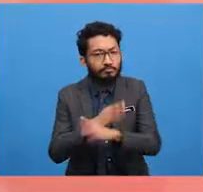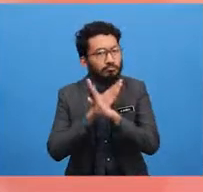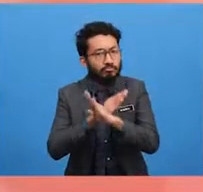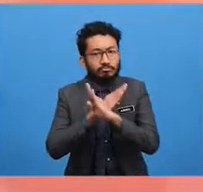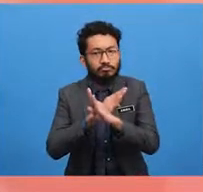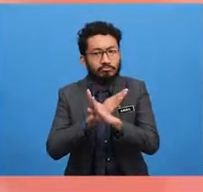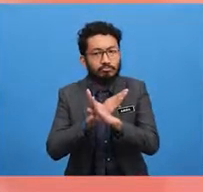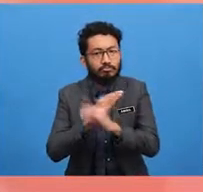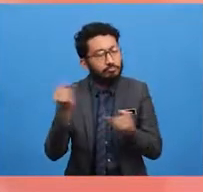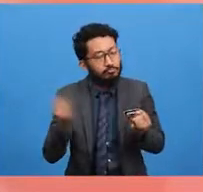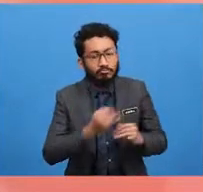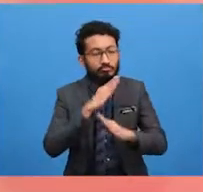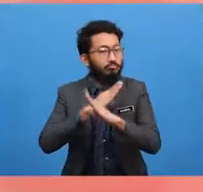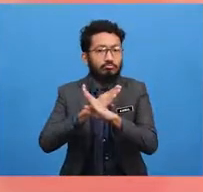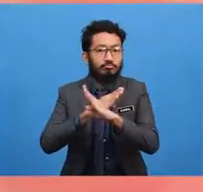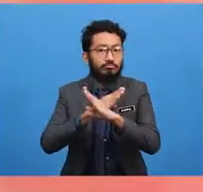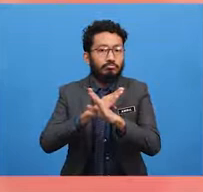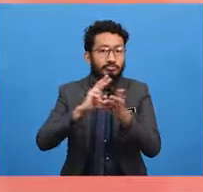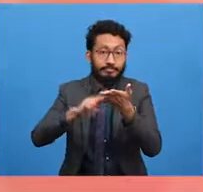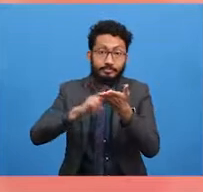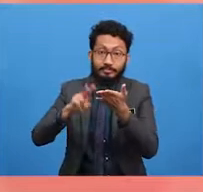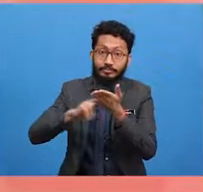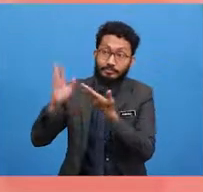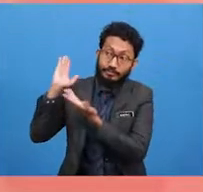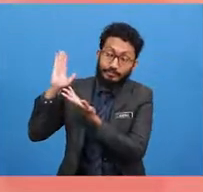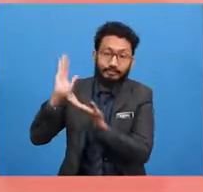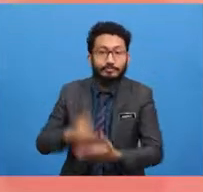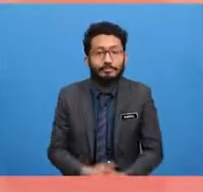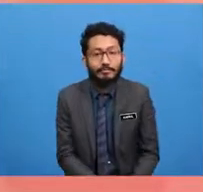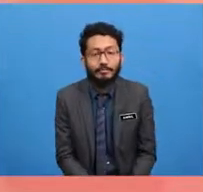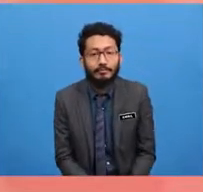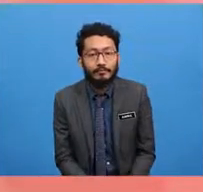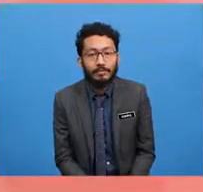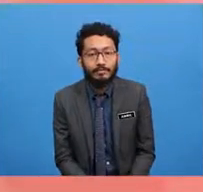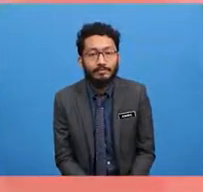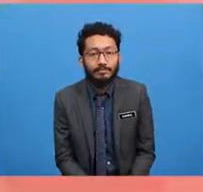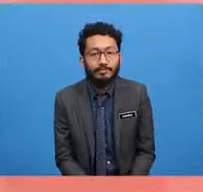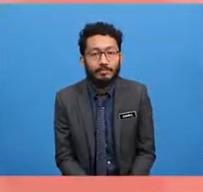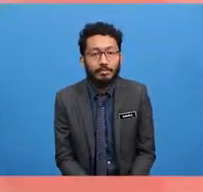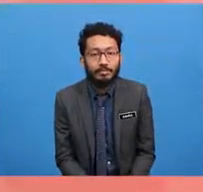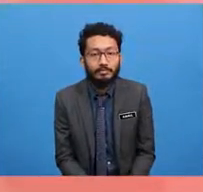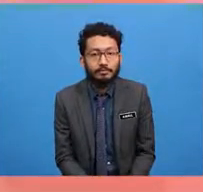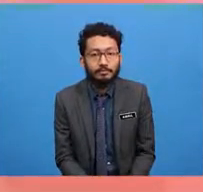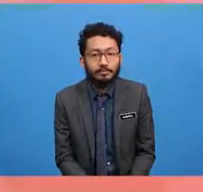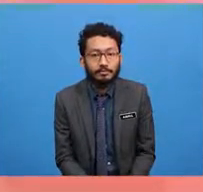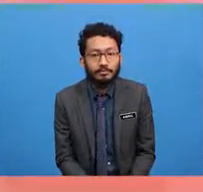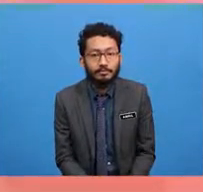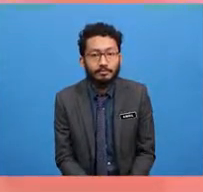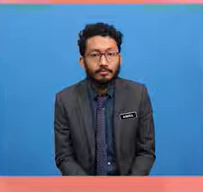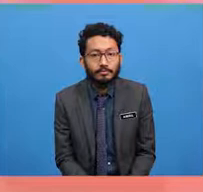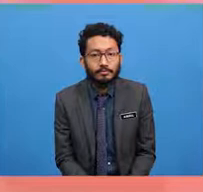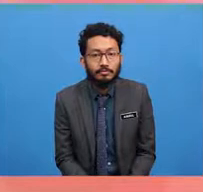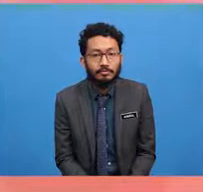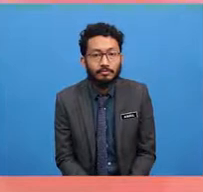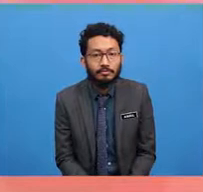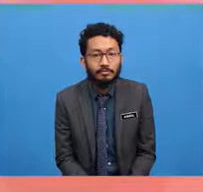invitation? I'm sorry, but I have to. Maybe some other time. I'm afraid